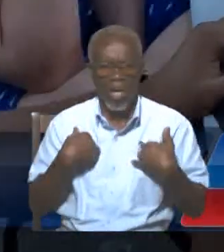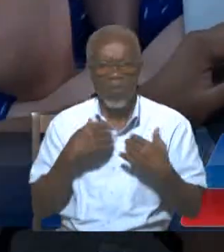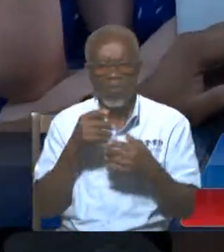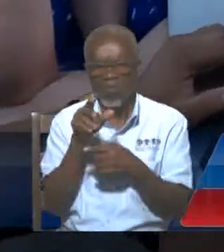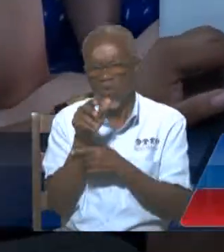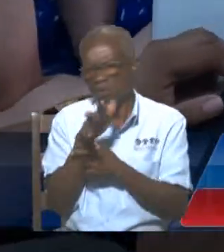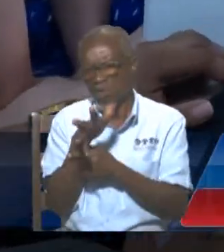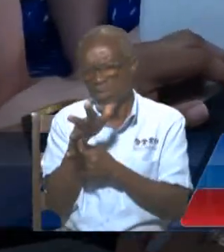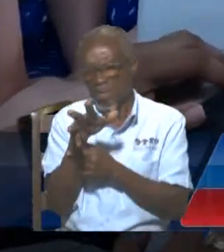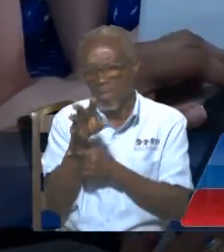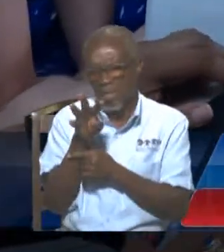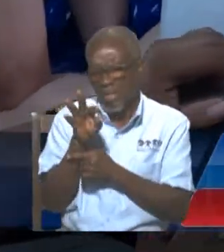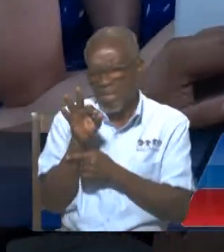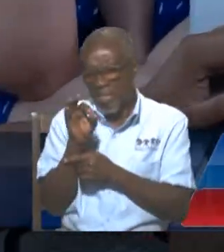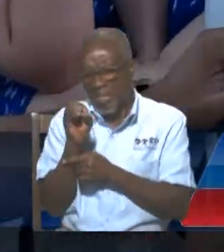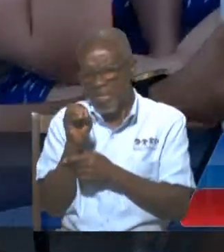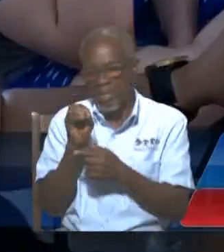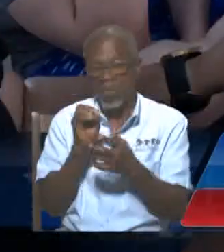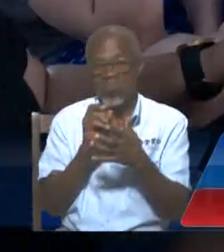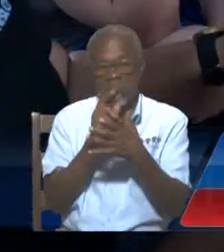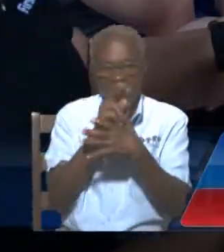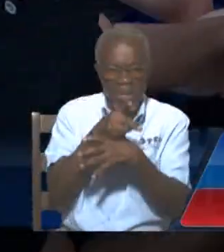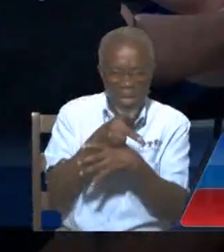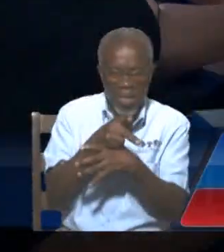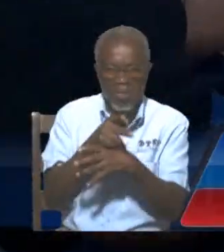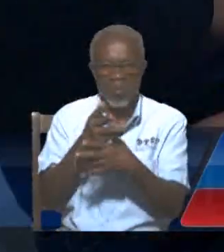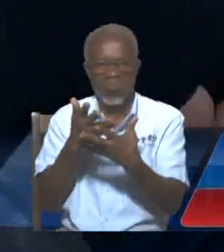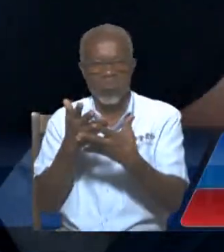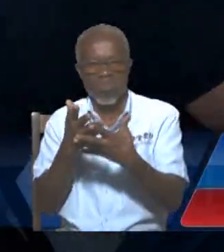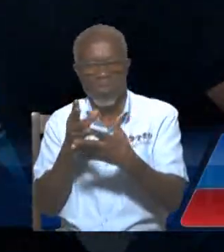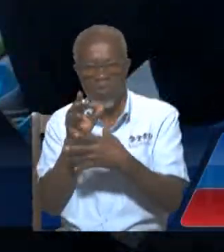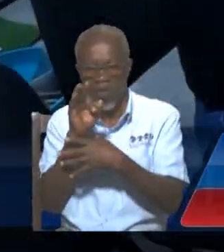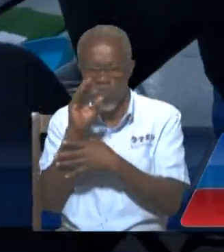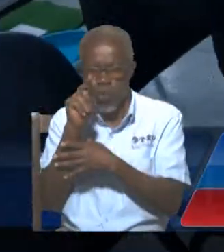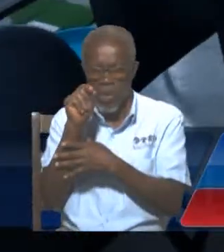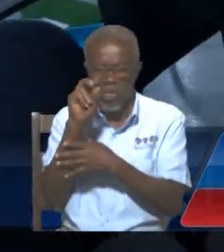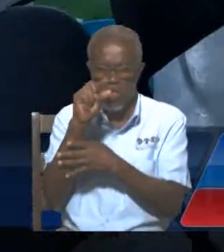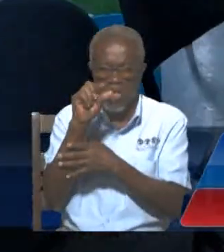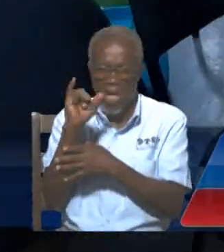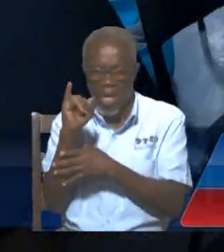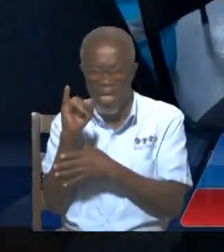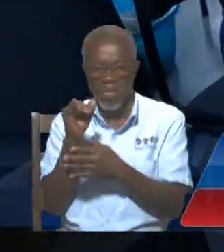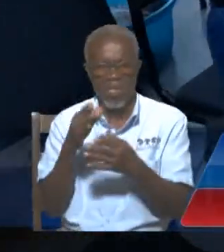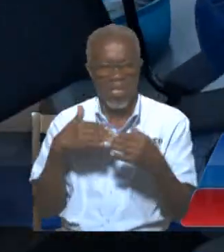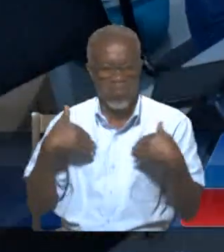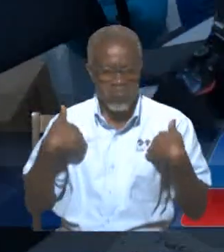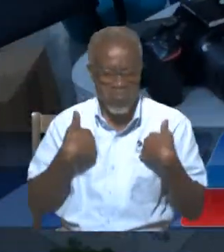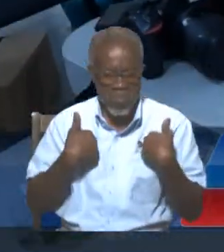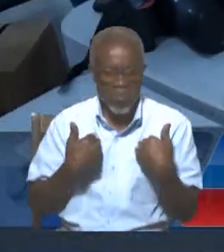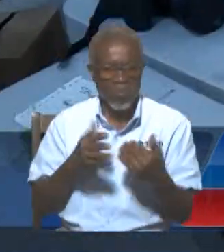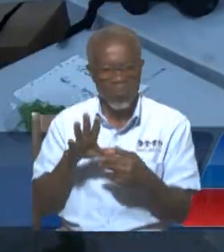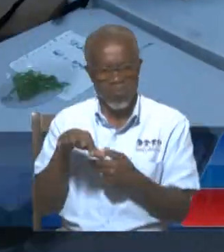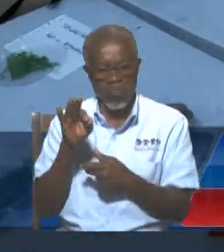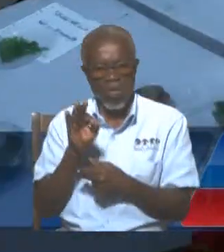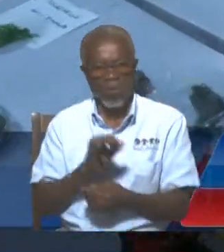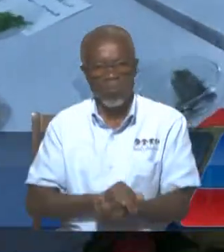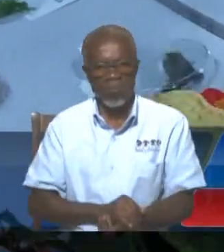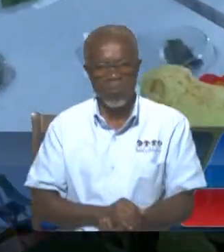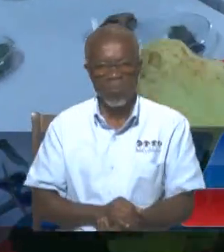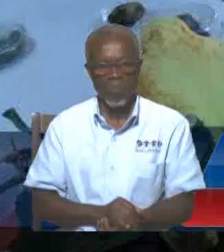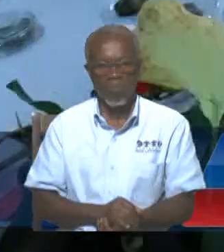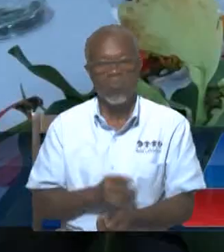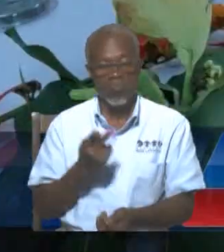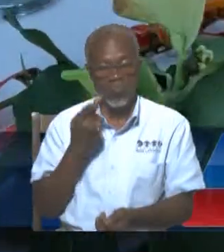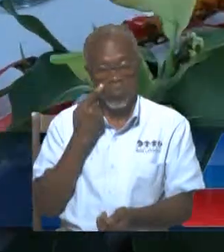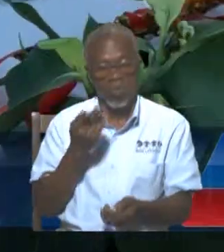were among those identified from the overall 1,000 species. Marine biologist Dr. Diva Amon explained the significance